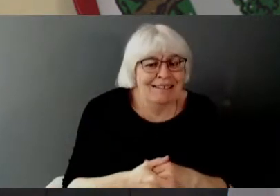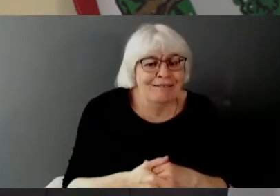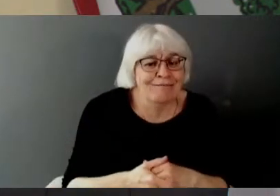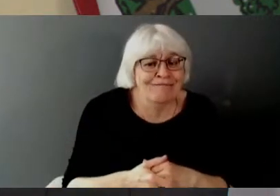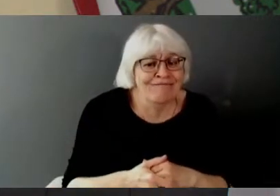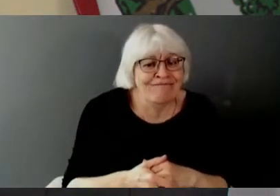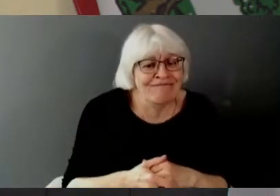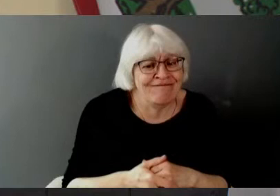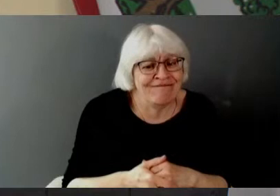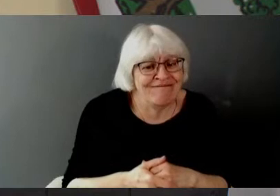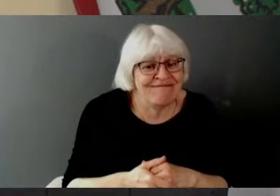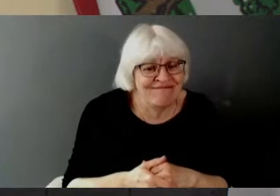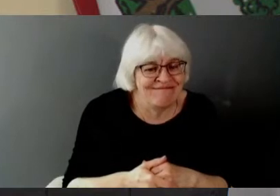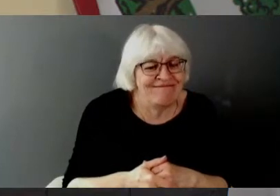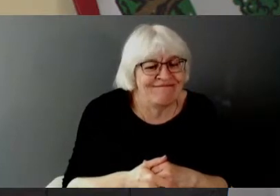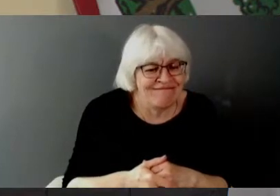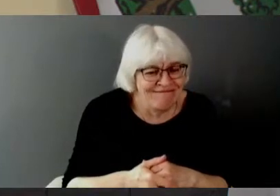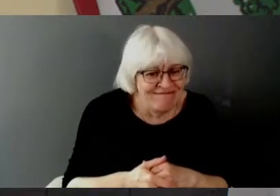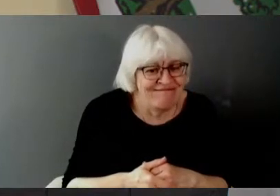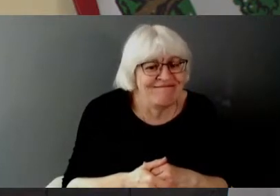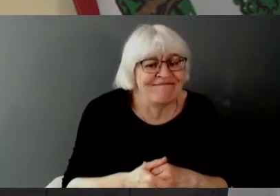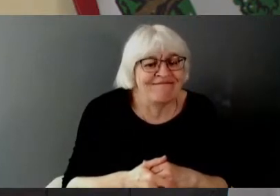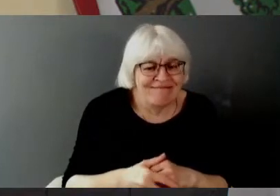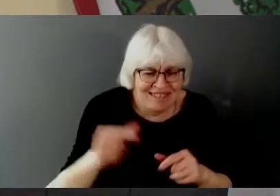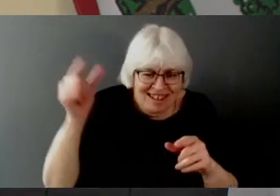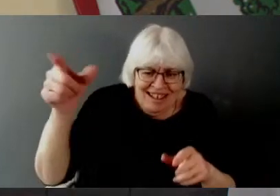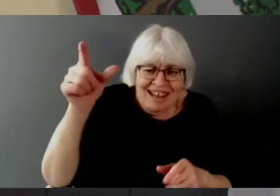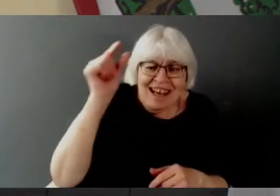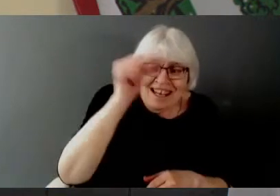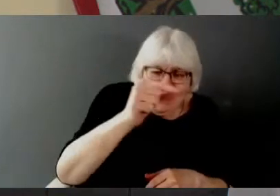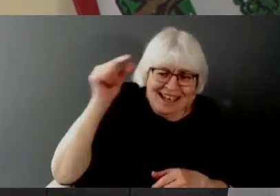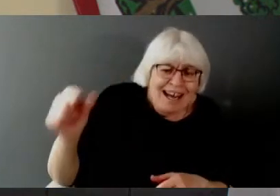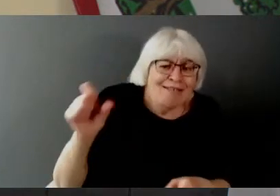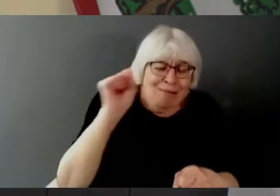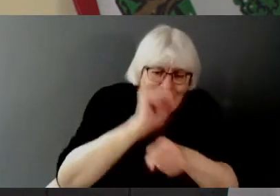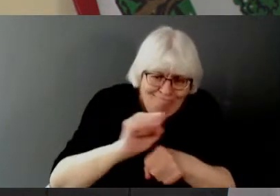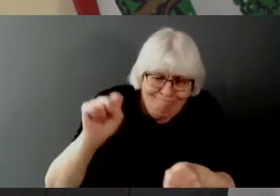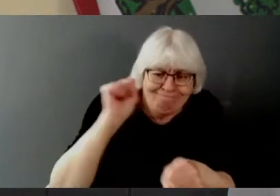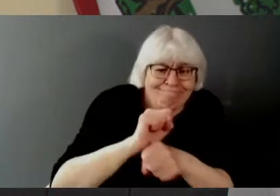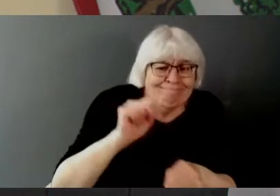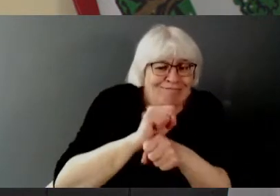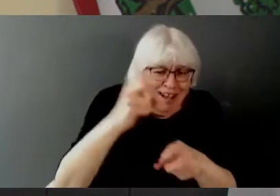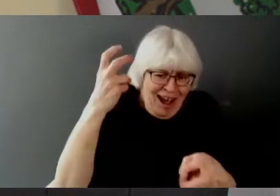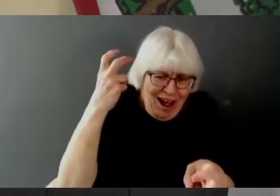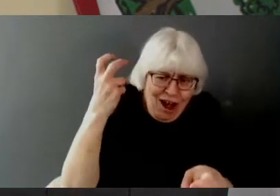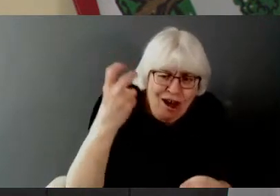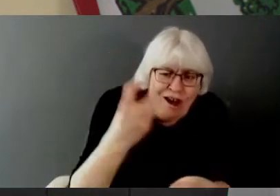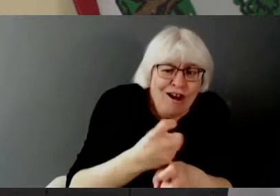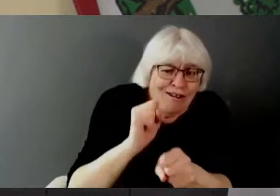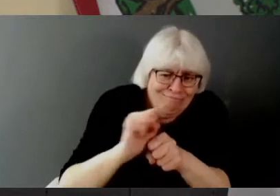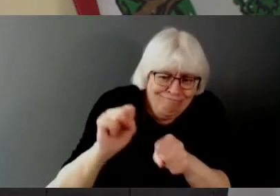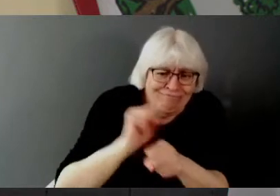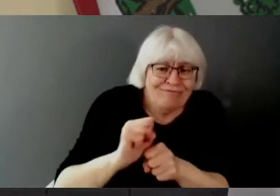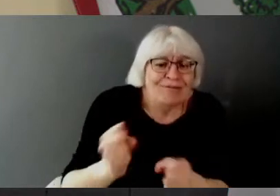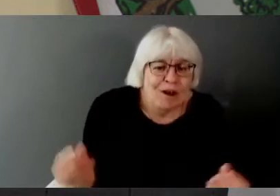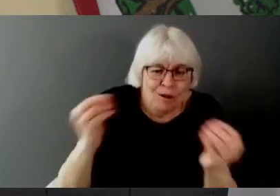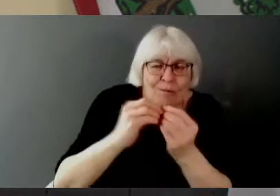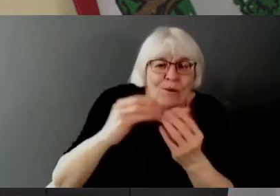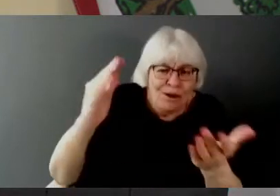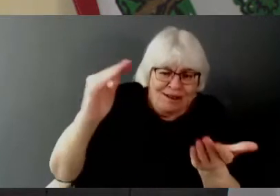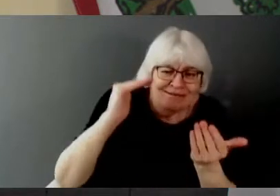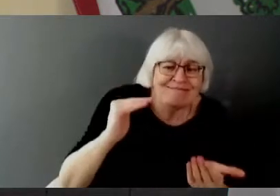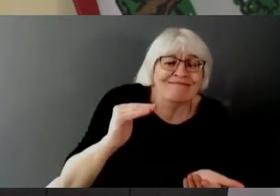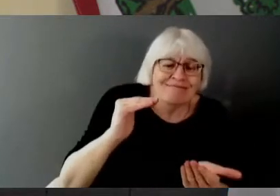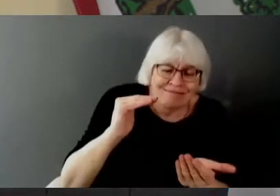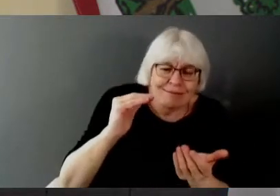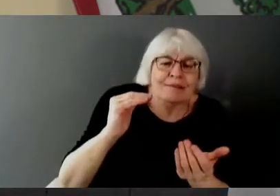is working very, very hard to secure more vaccine and with the desire to get it